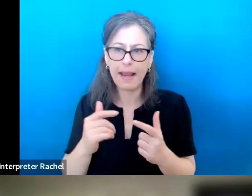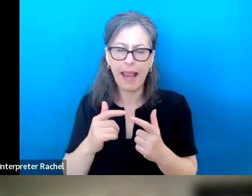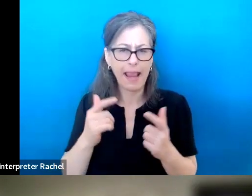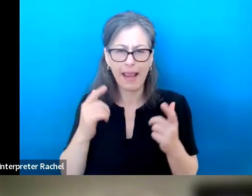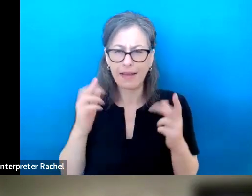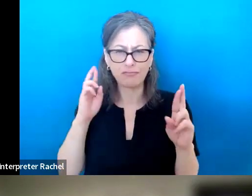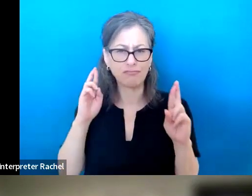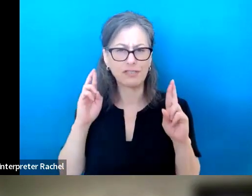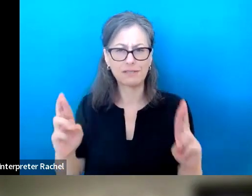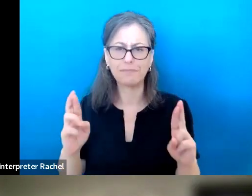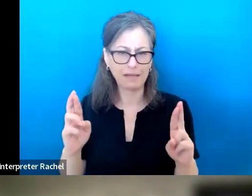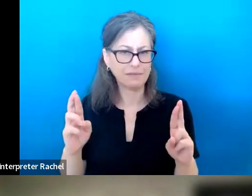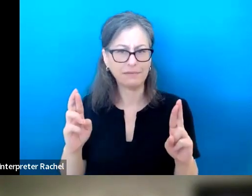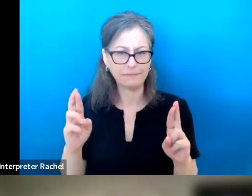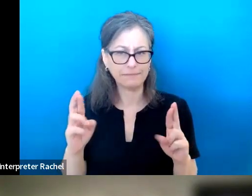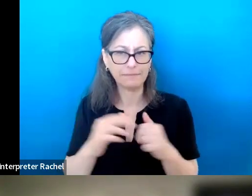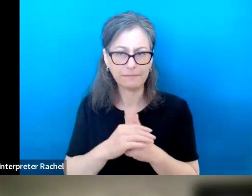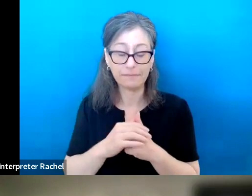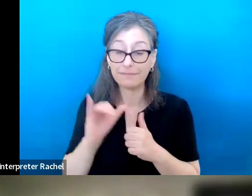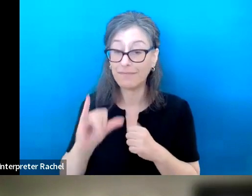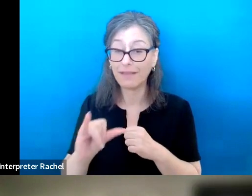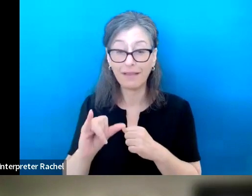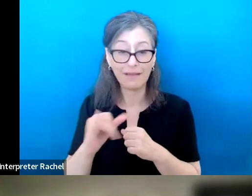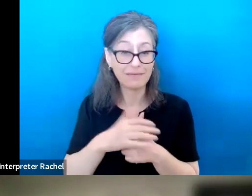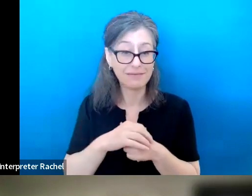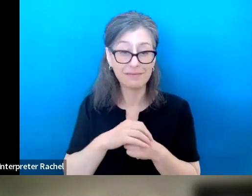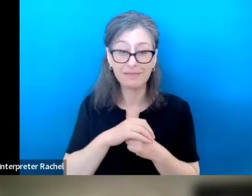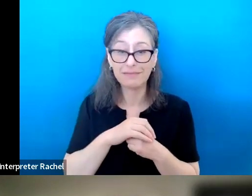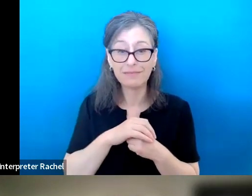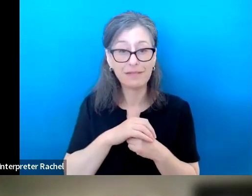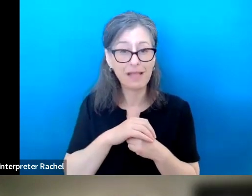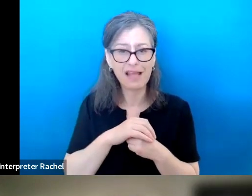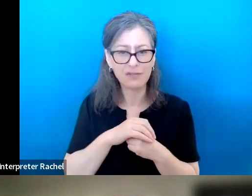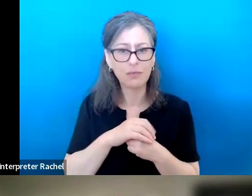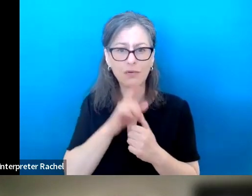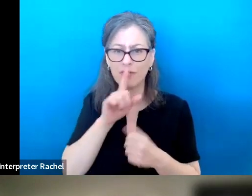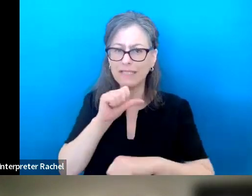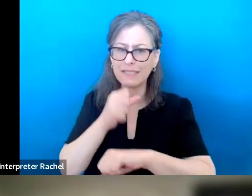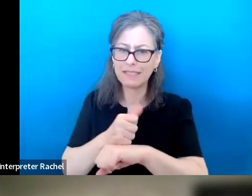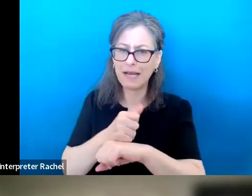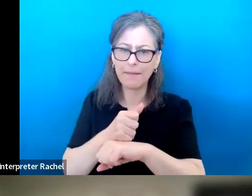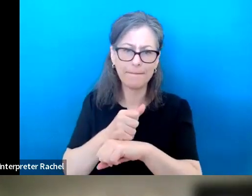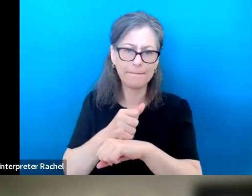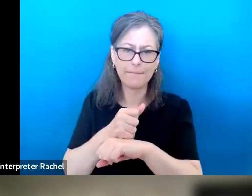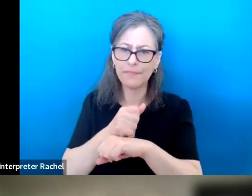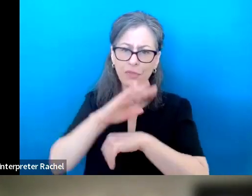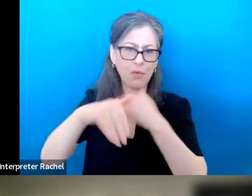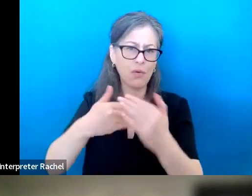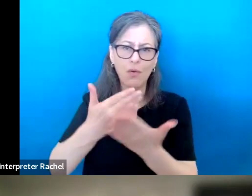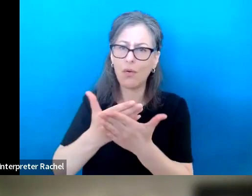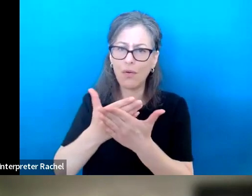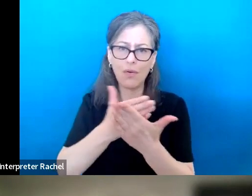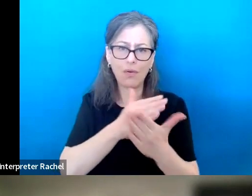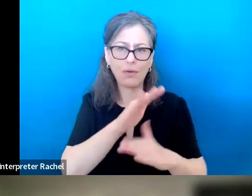respect. And that was the thing that set the whole afternoon off, I